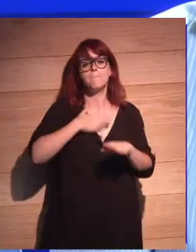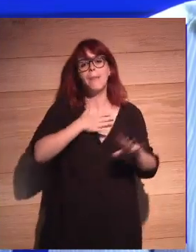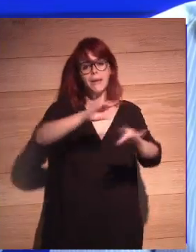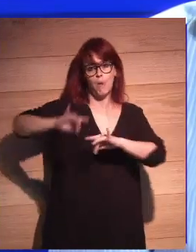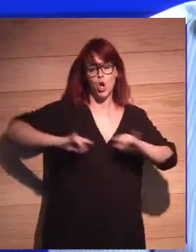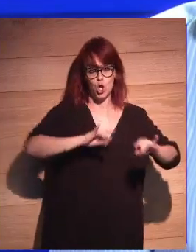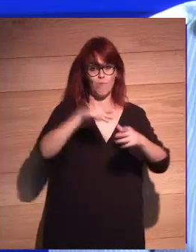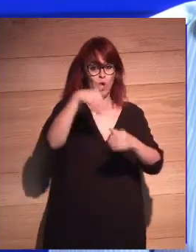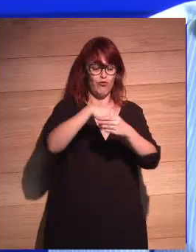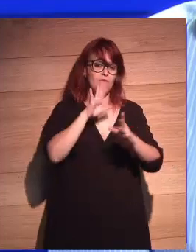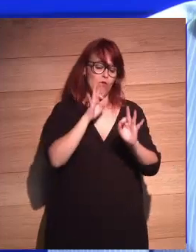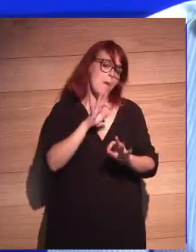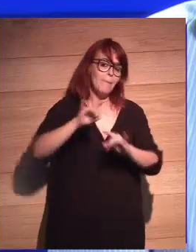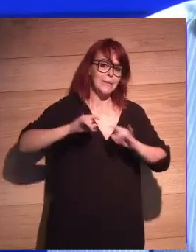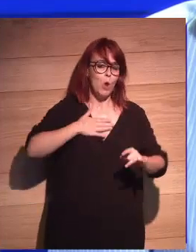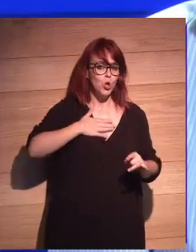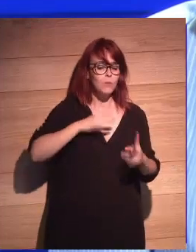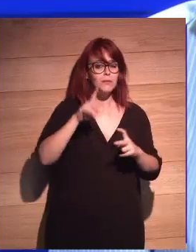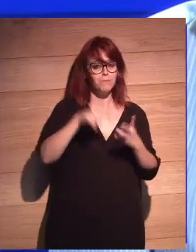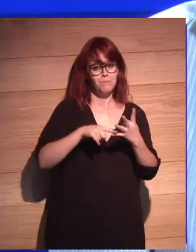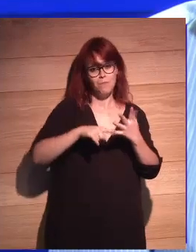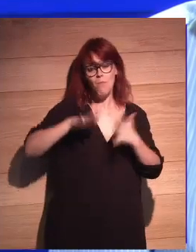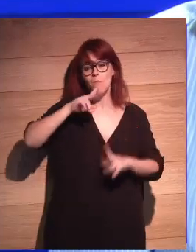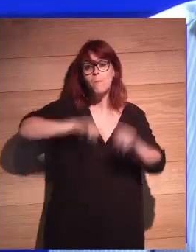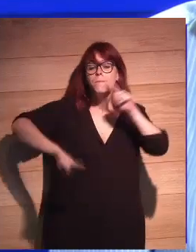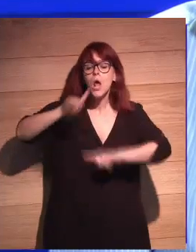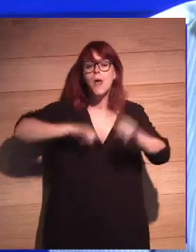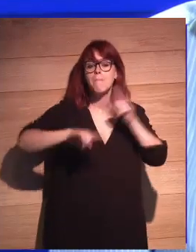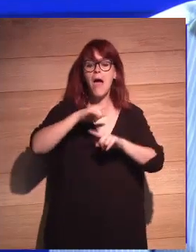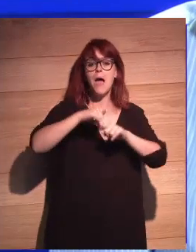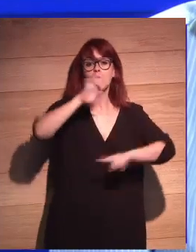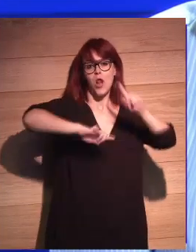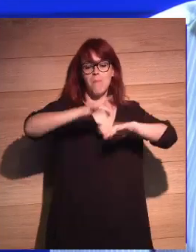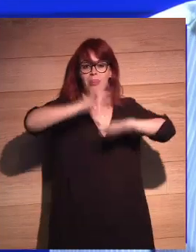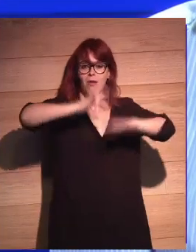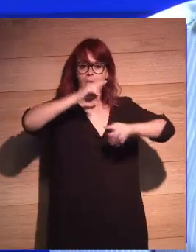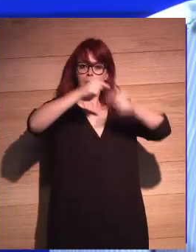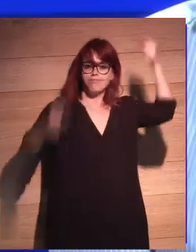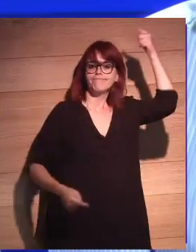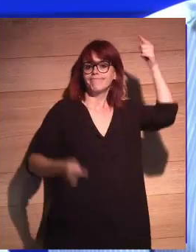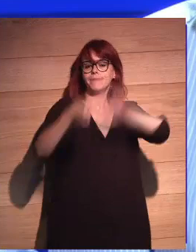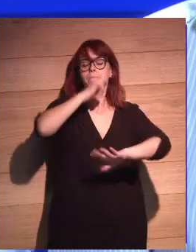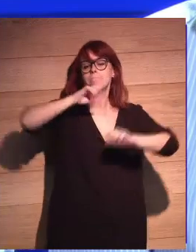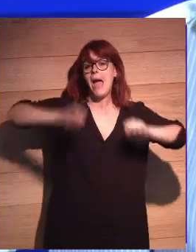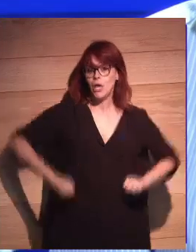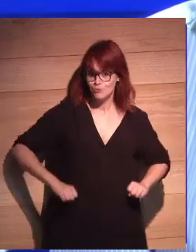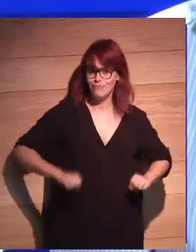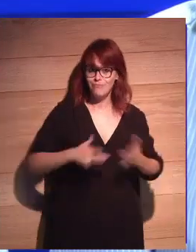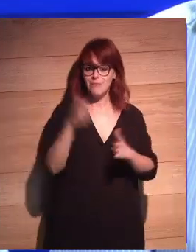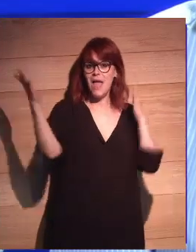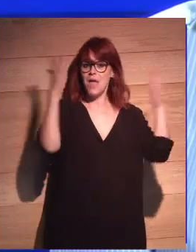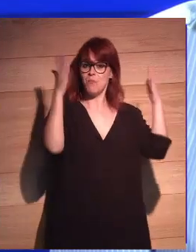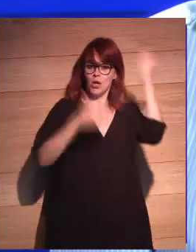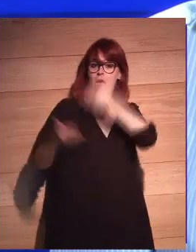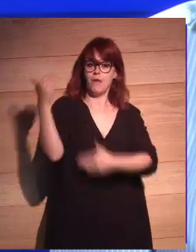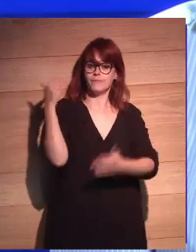in Spain. Many of the contents in Spain have to do with heritage. And one of the great problems was the digital gap of old people.